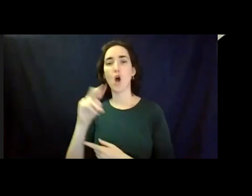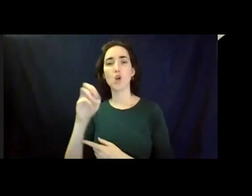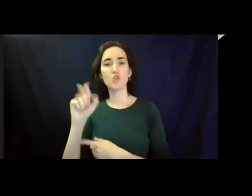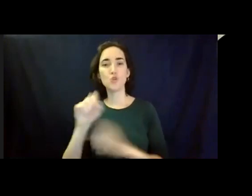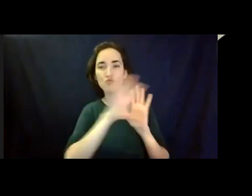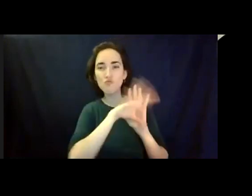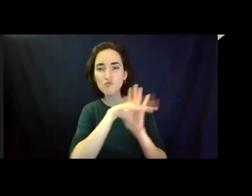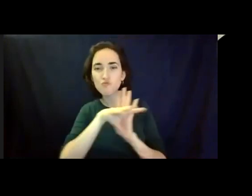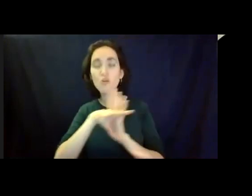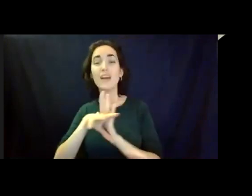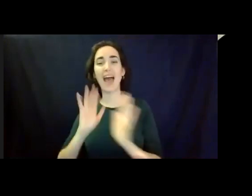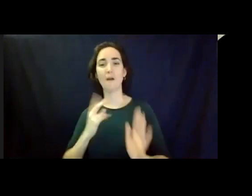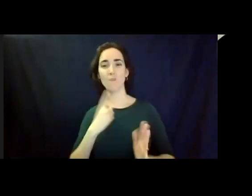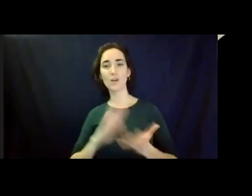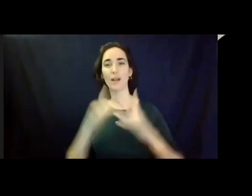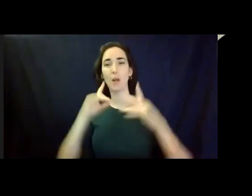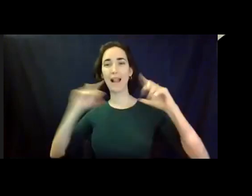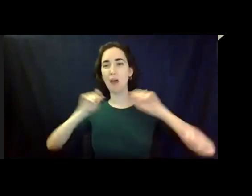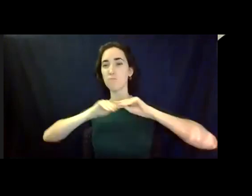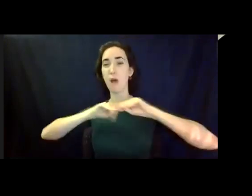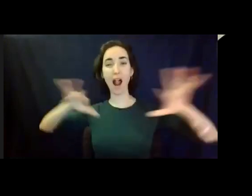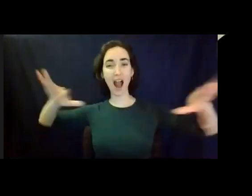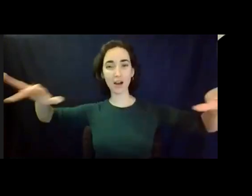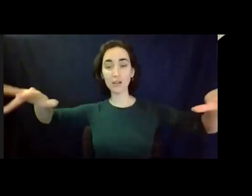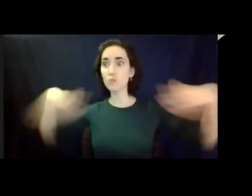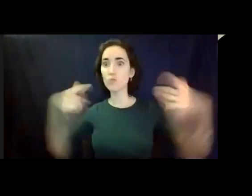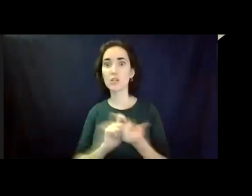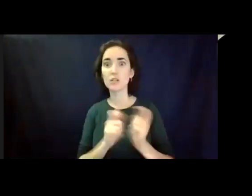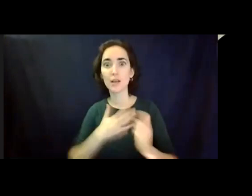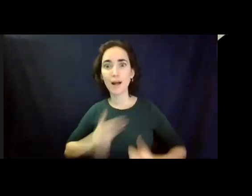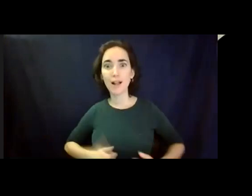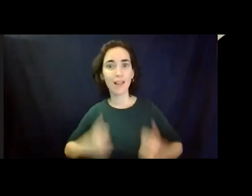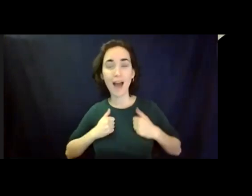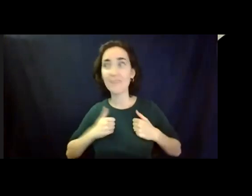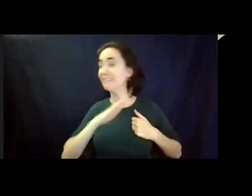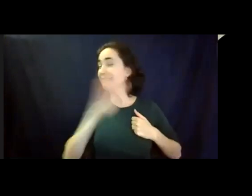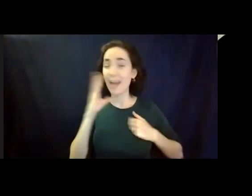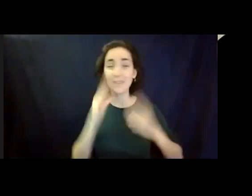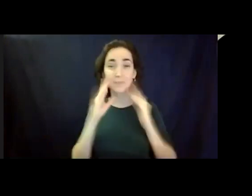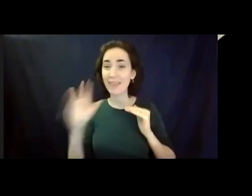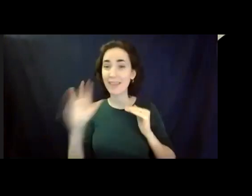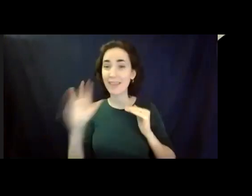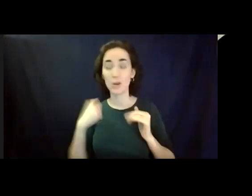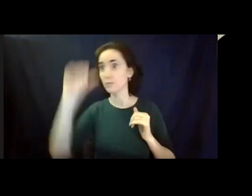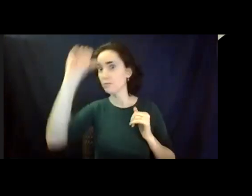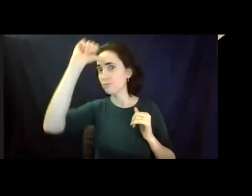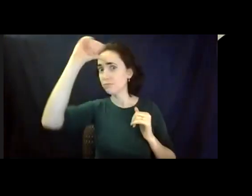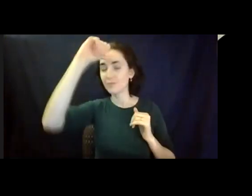And it was just life-changing. It was unlike anything we've ever seen. One of the most memorable moments from the